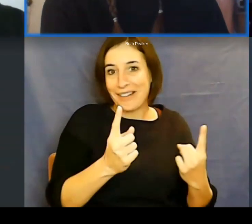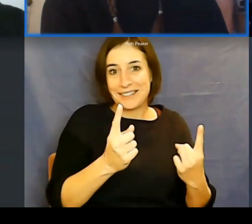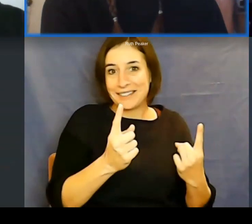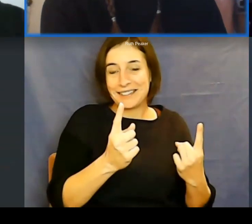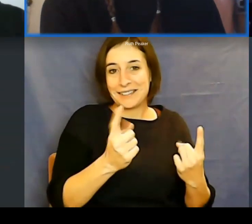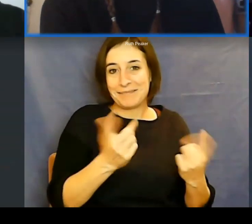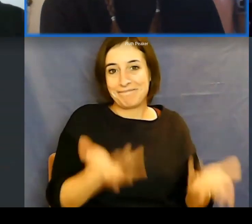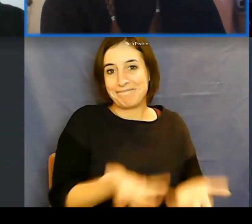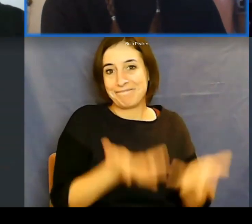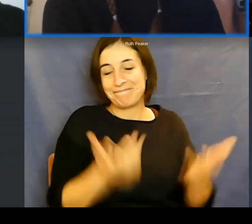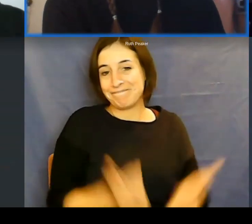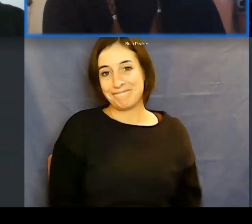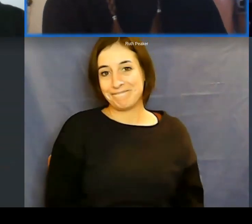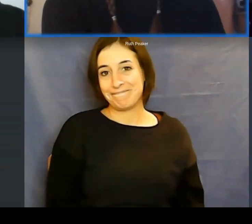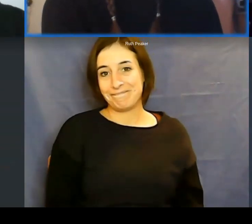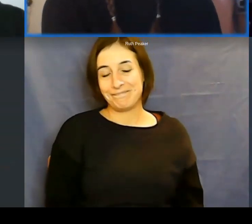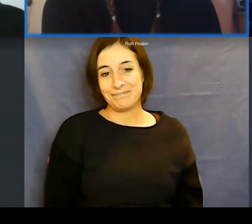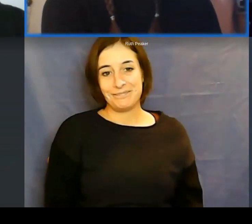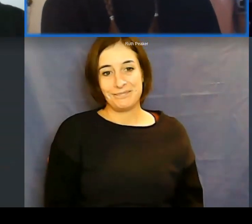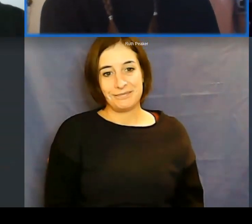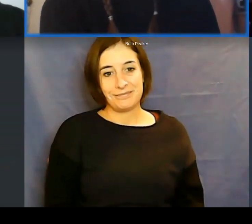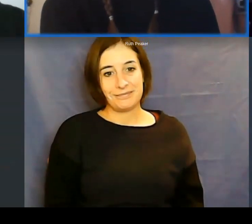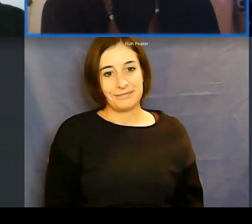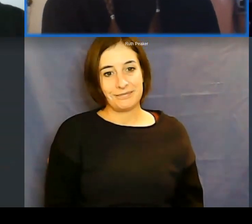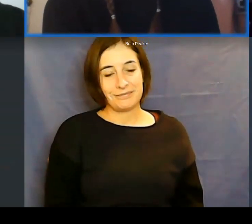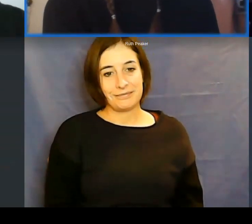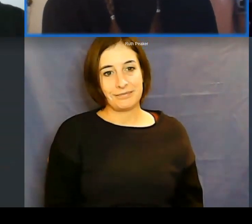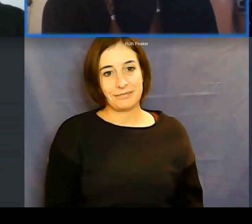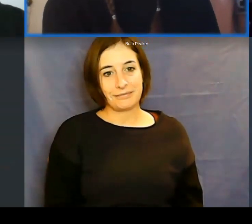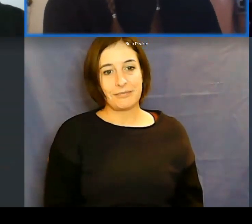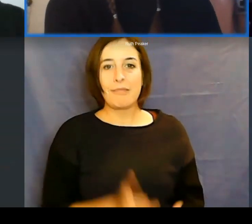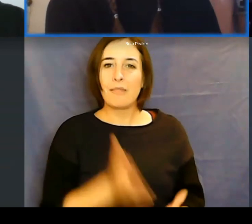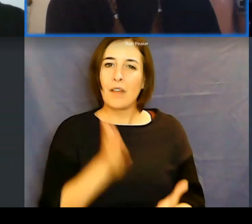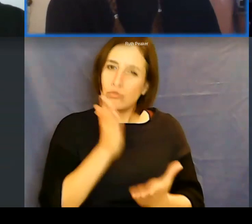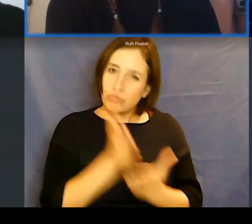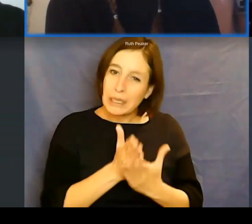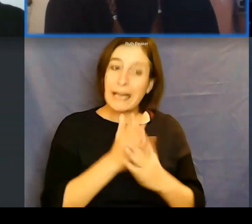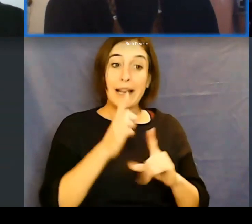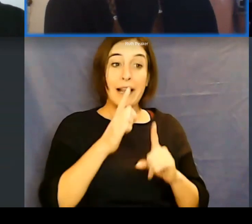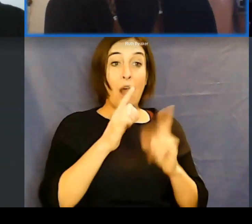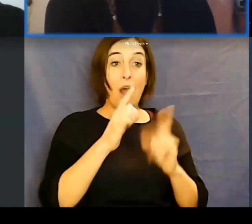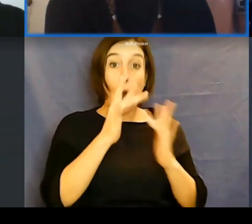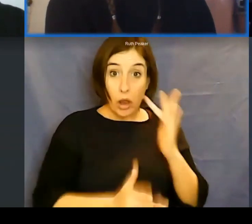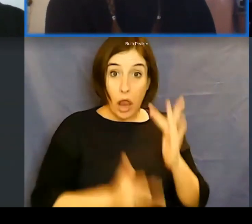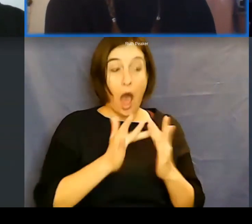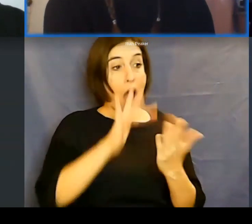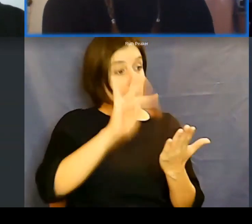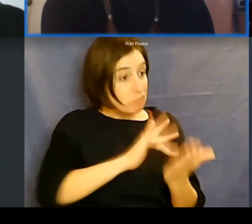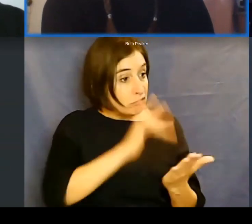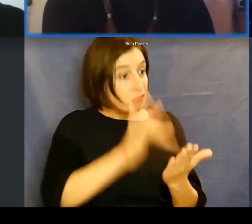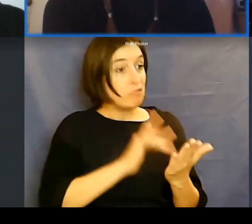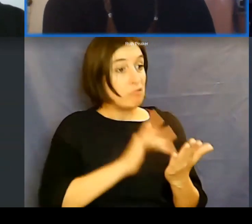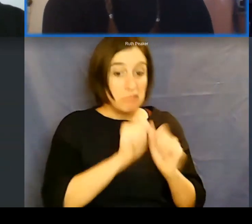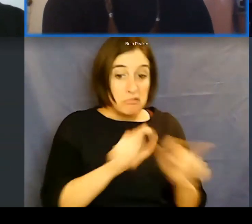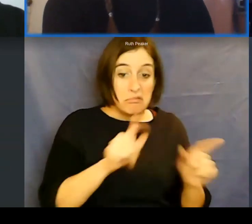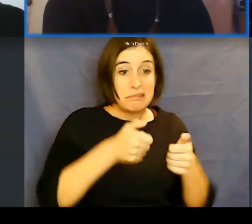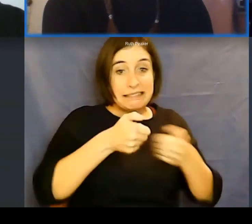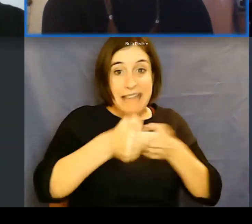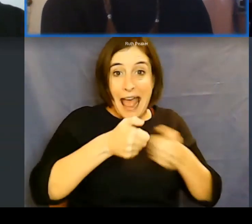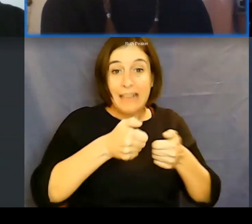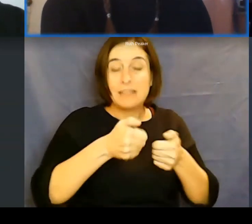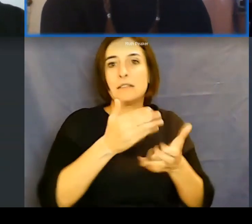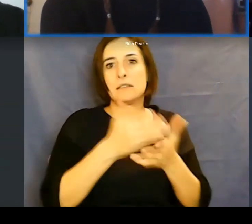So really, in terms of digital communication and any alternatives, I think it's actually been quite